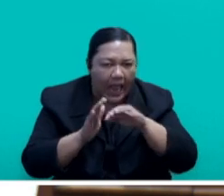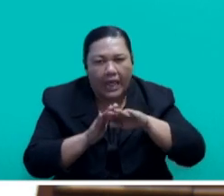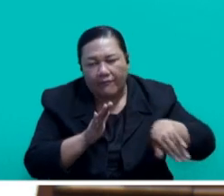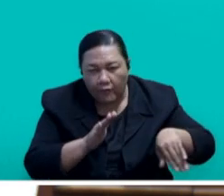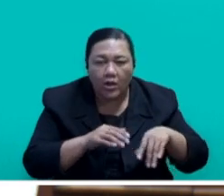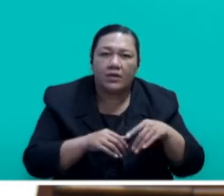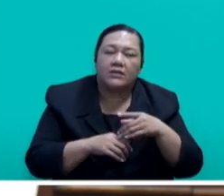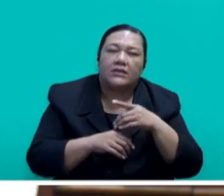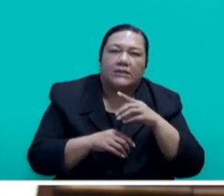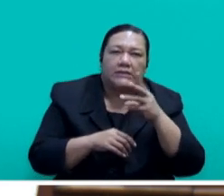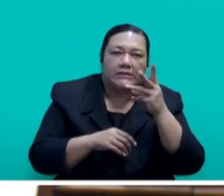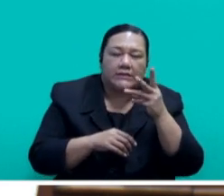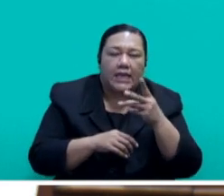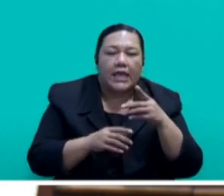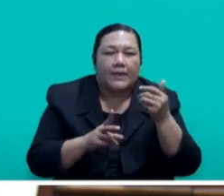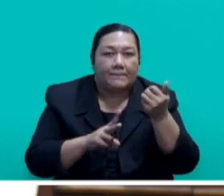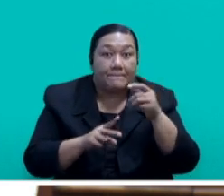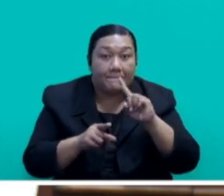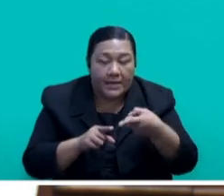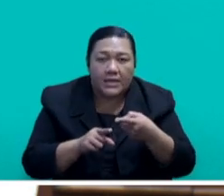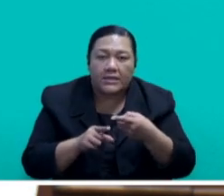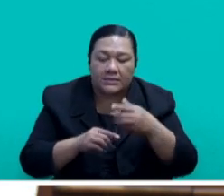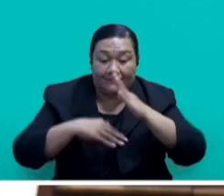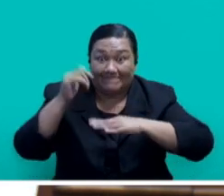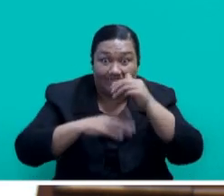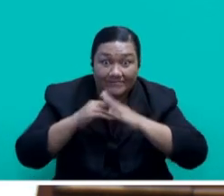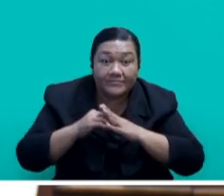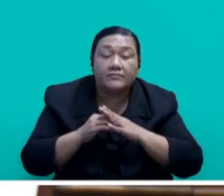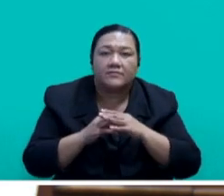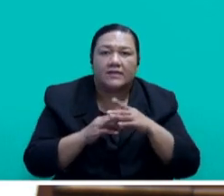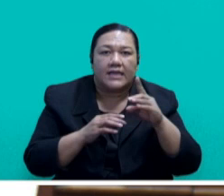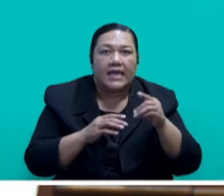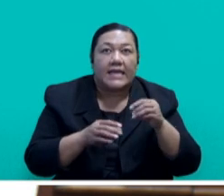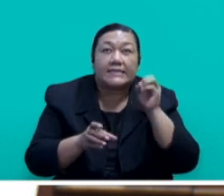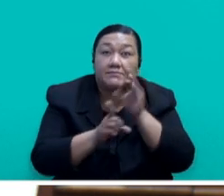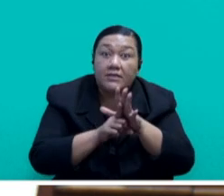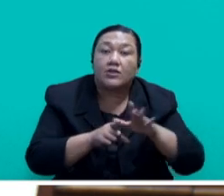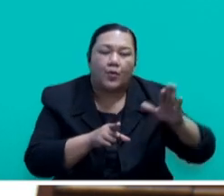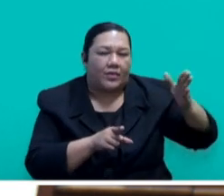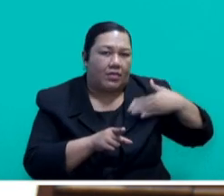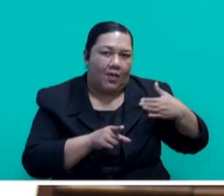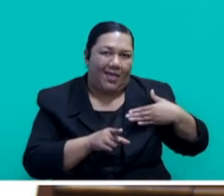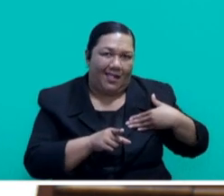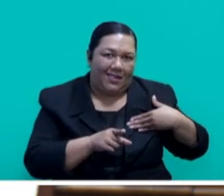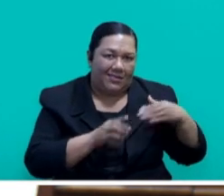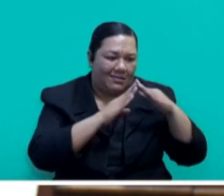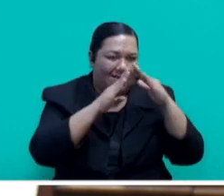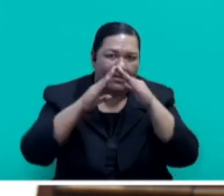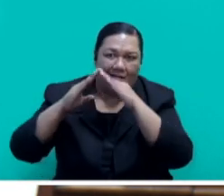deterioration of much of our infrastructure, in particular, our health facilities, Mr. Speaker.